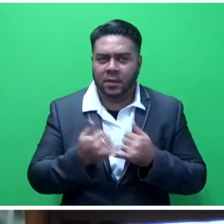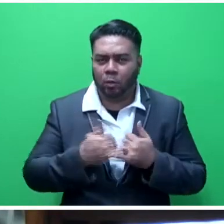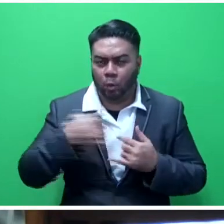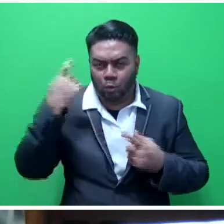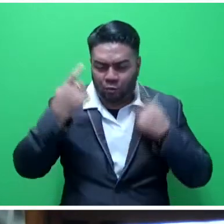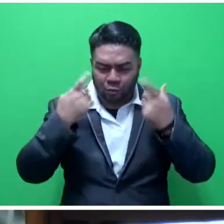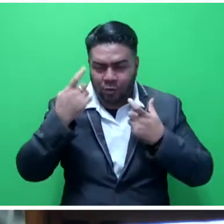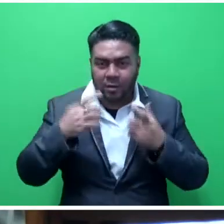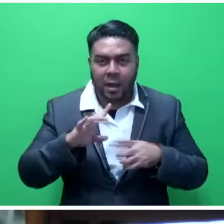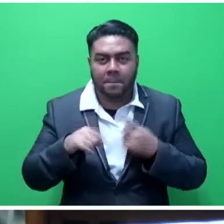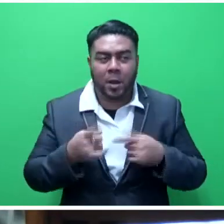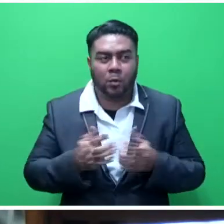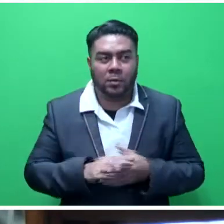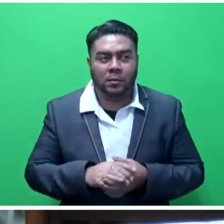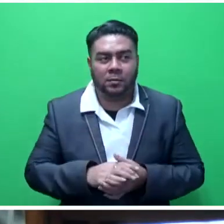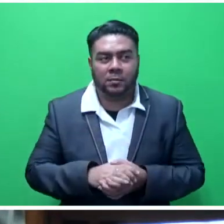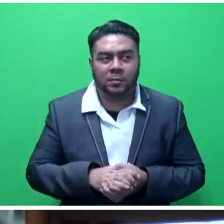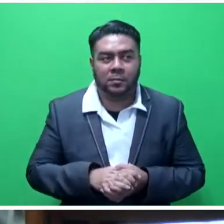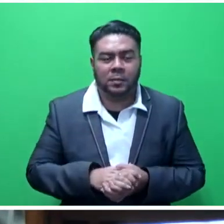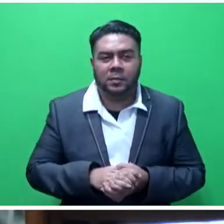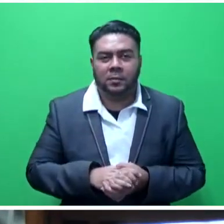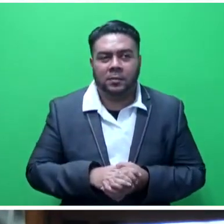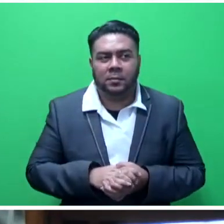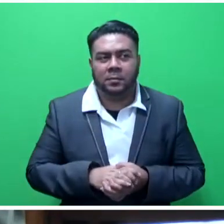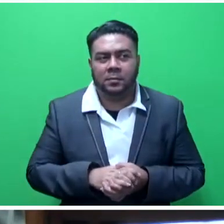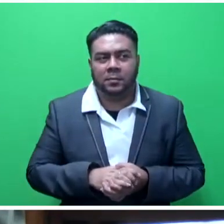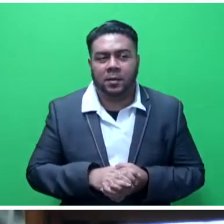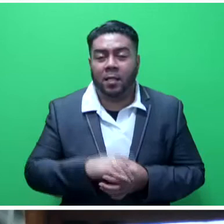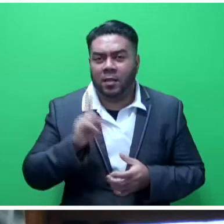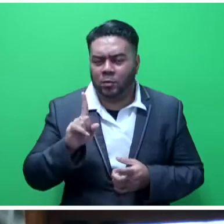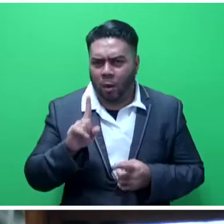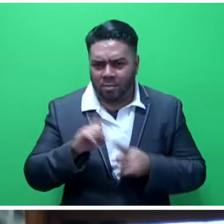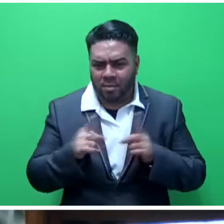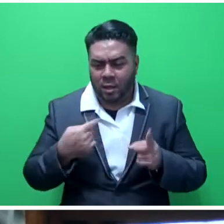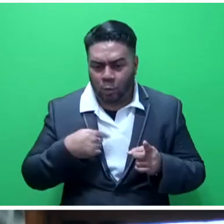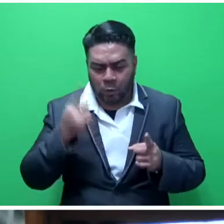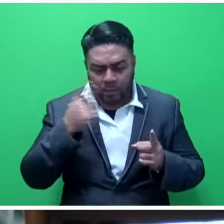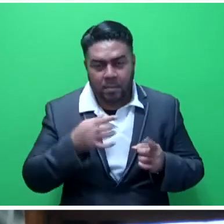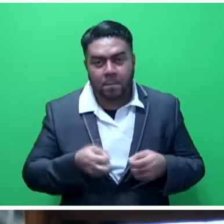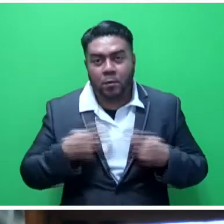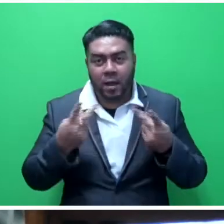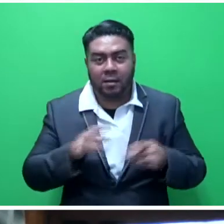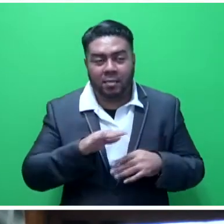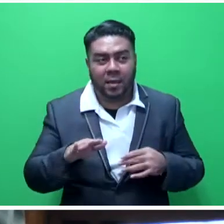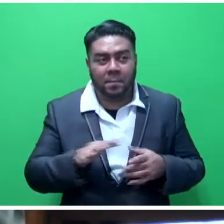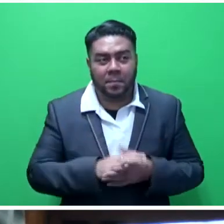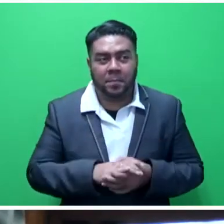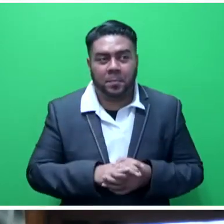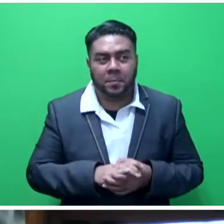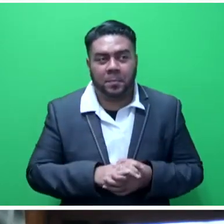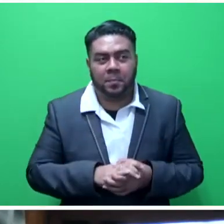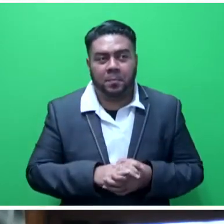about the loss of genetic attributes due to inbreeding. So that is one aspect we are dealing with by providing them with breeders, whether